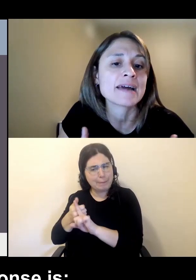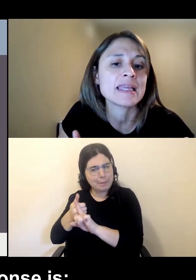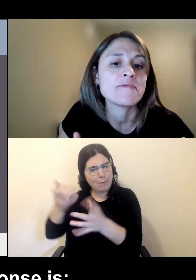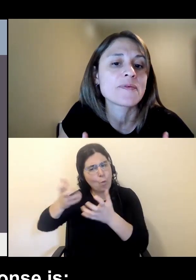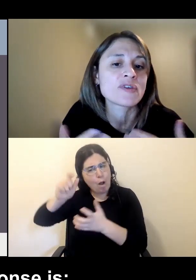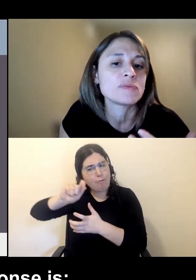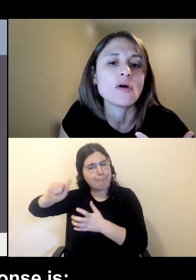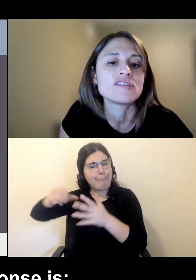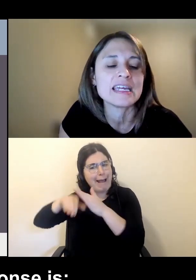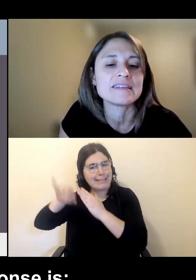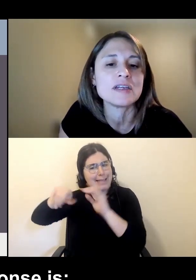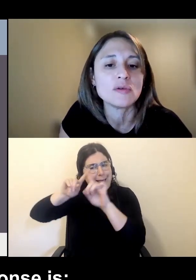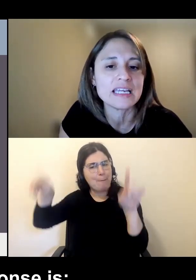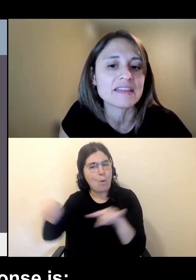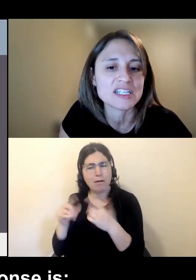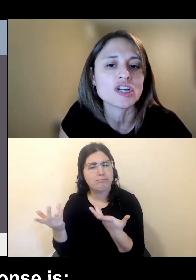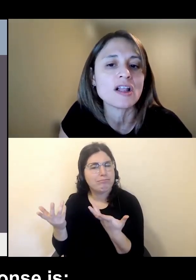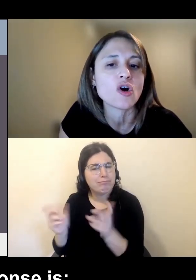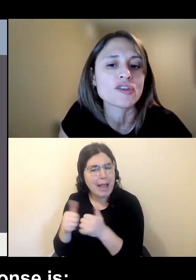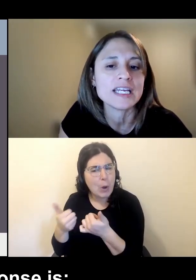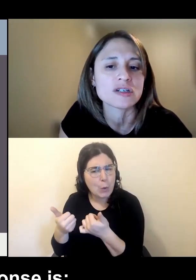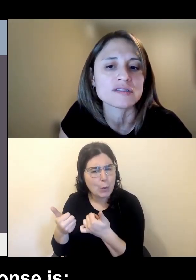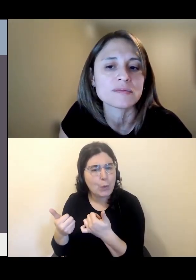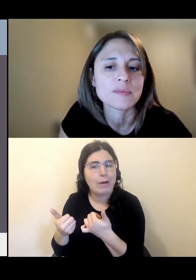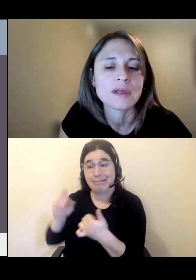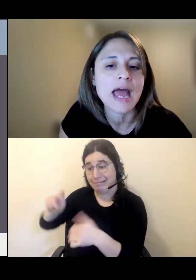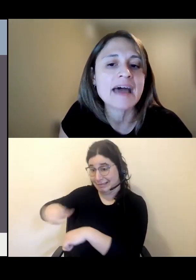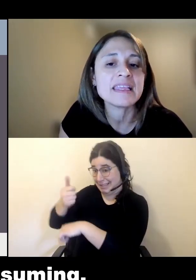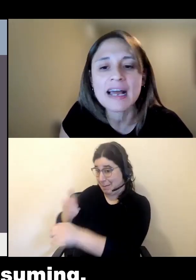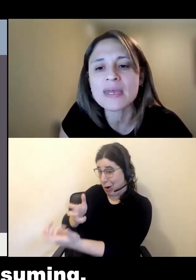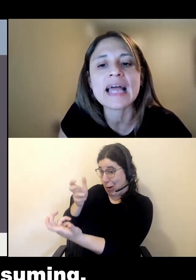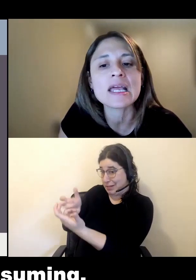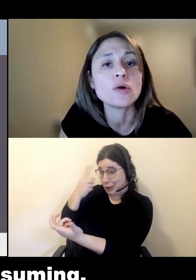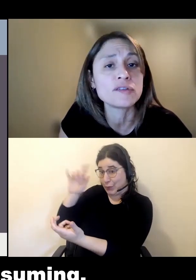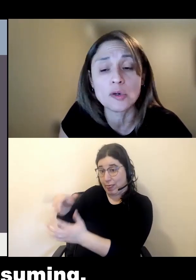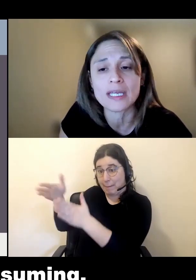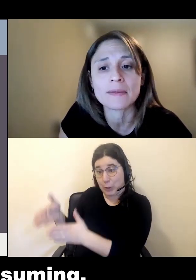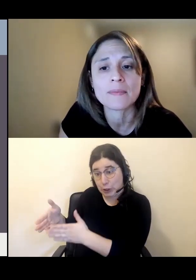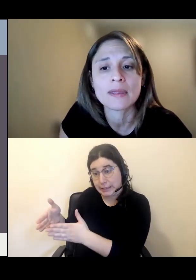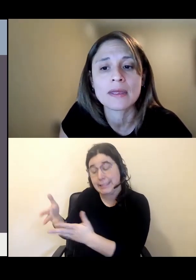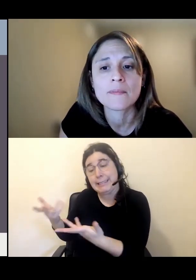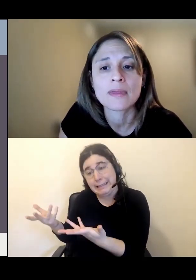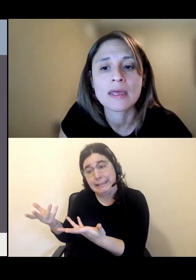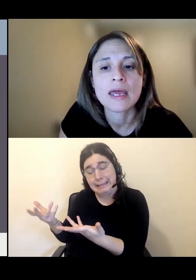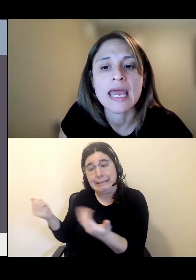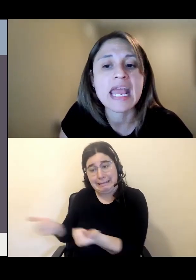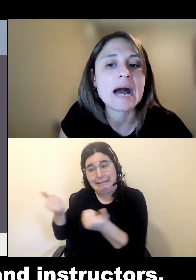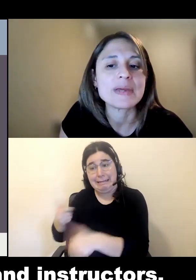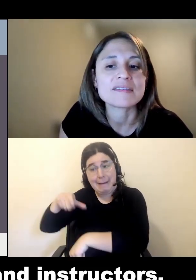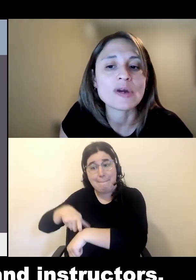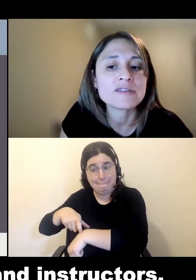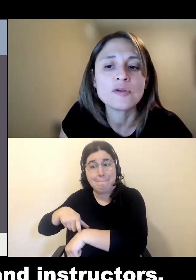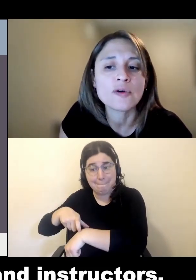The reactive responses, you'll need additional accommodations. And this can be time consuming.